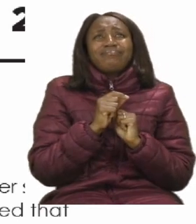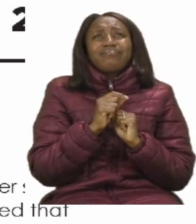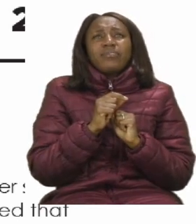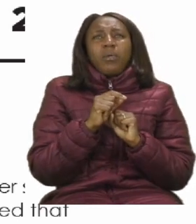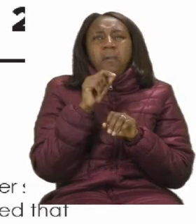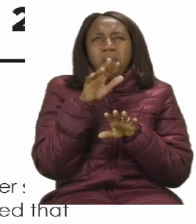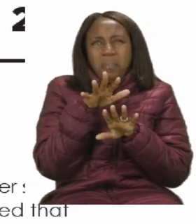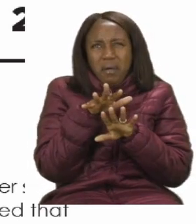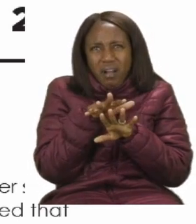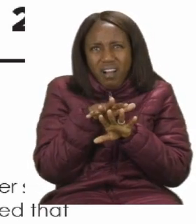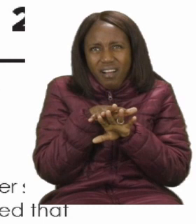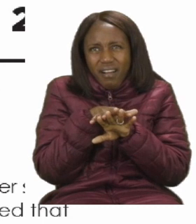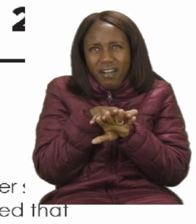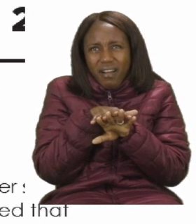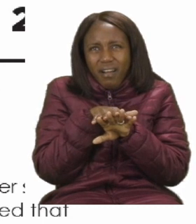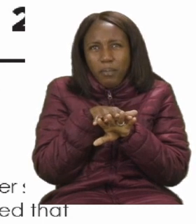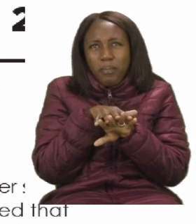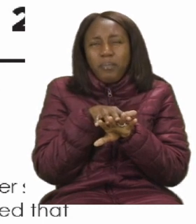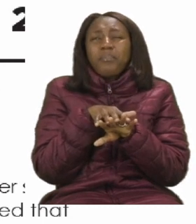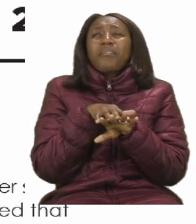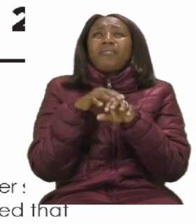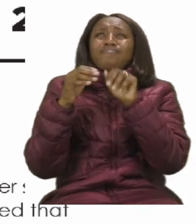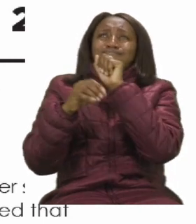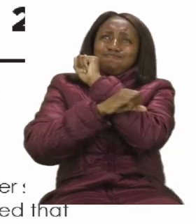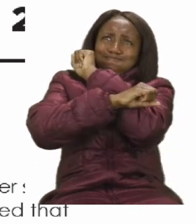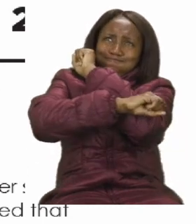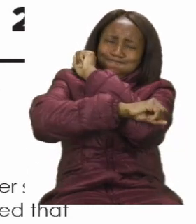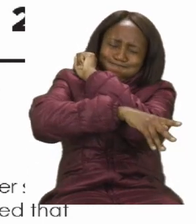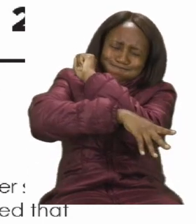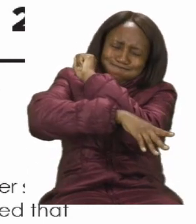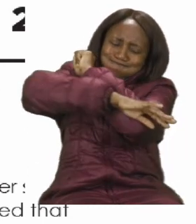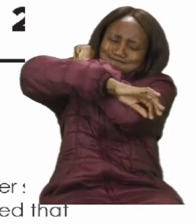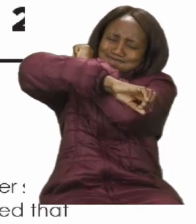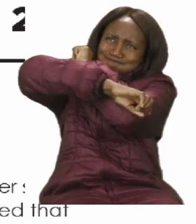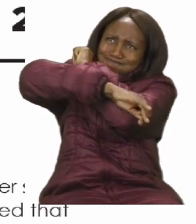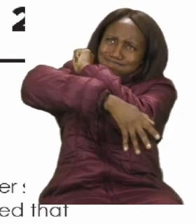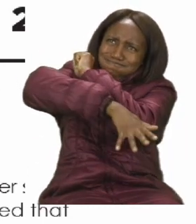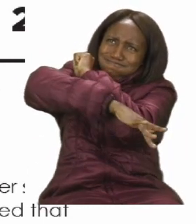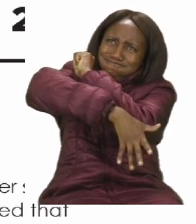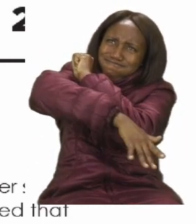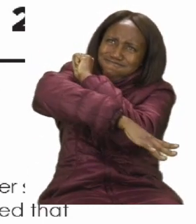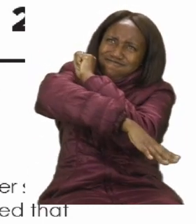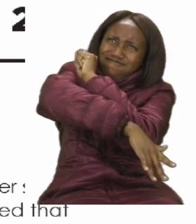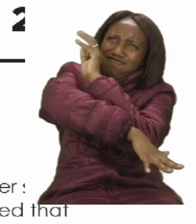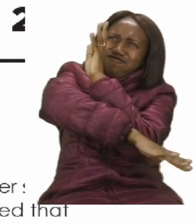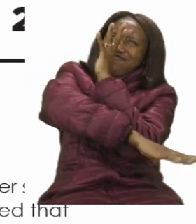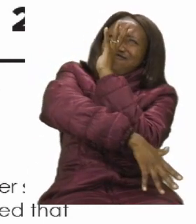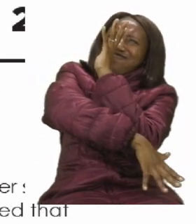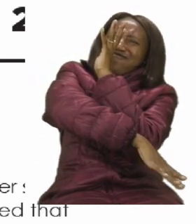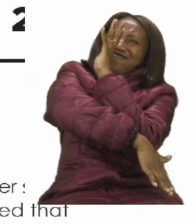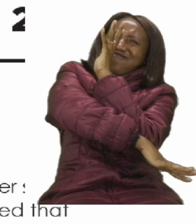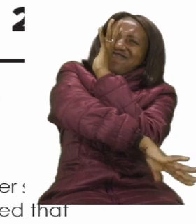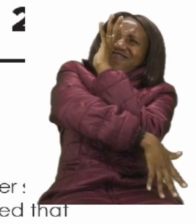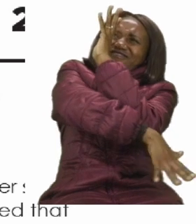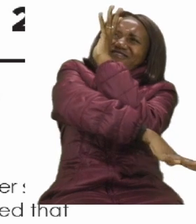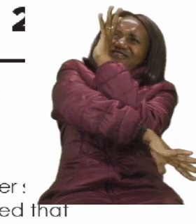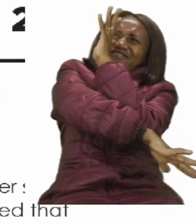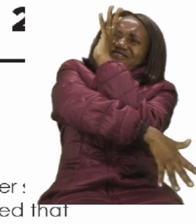Slowly and carefully, her roots pushed deeper and deeper into the